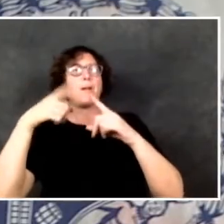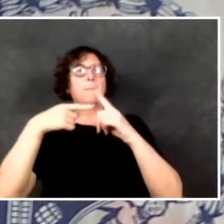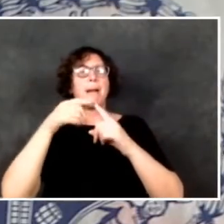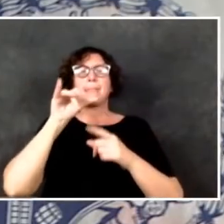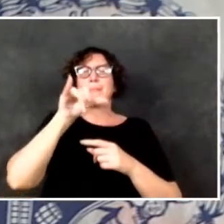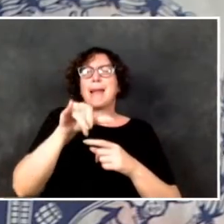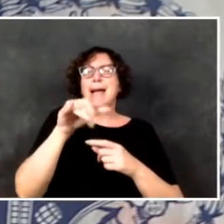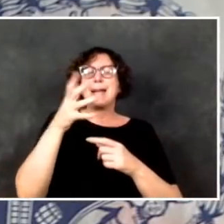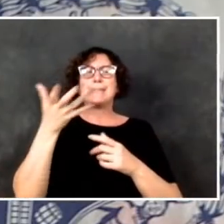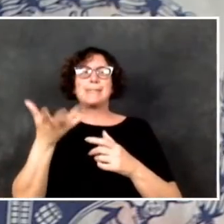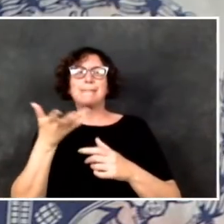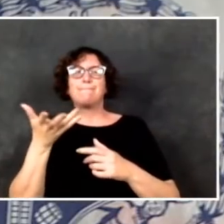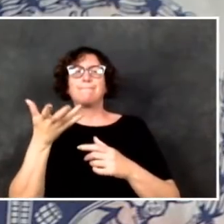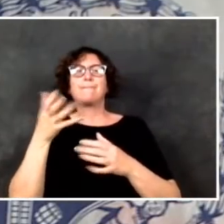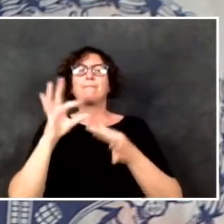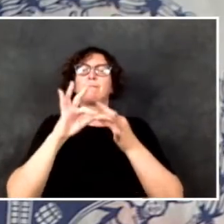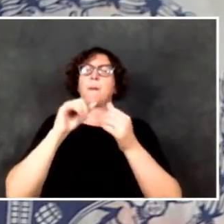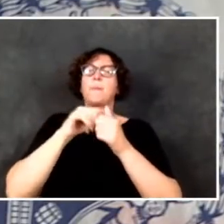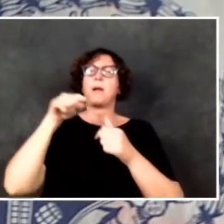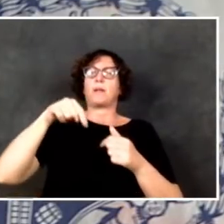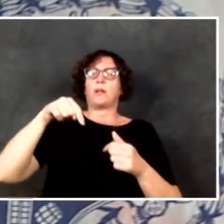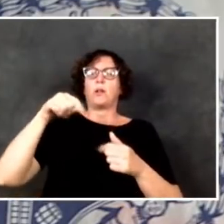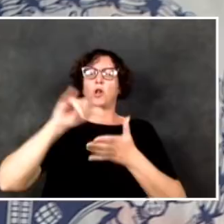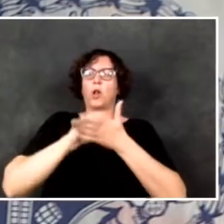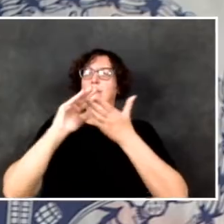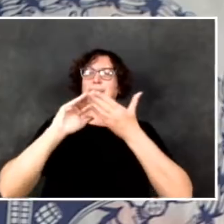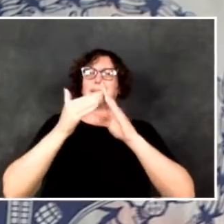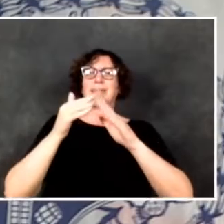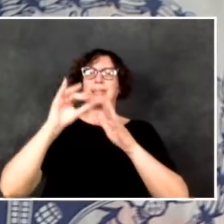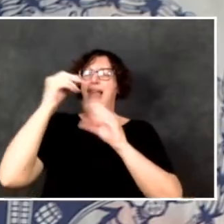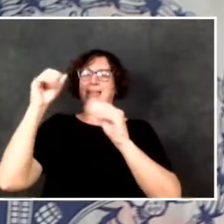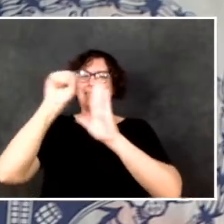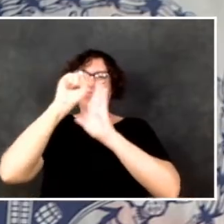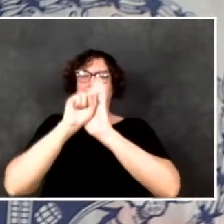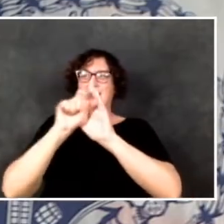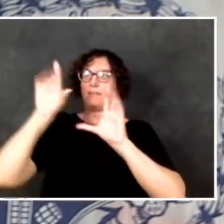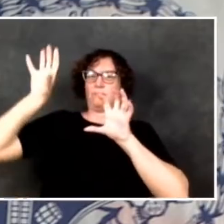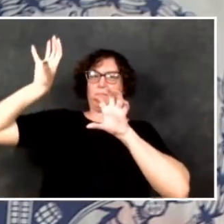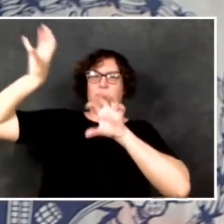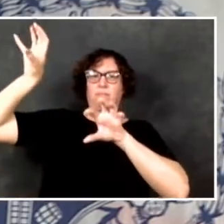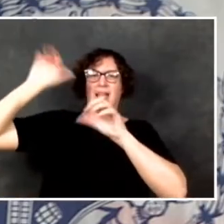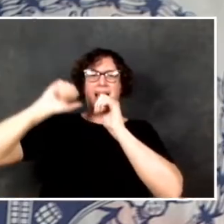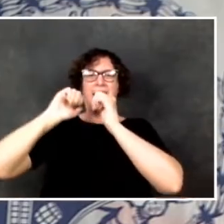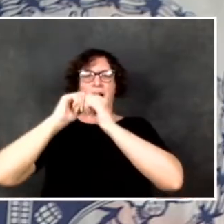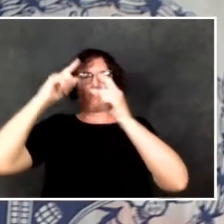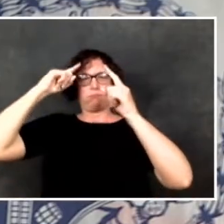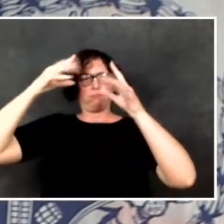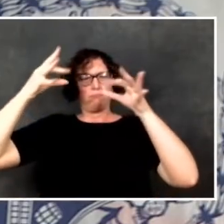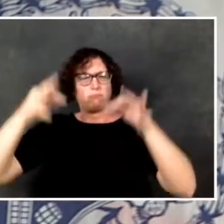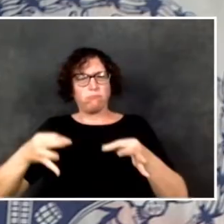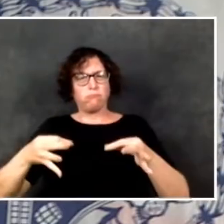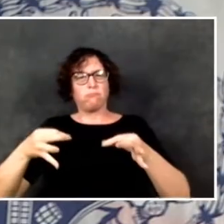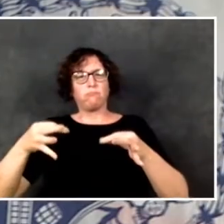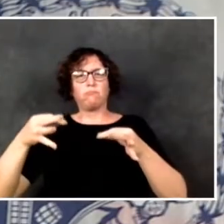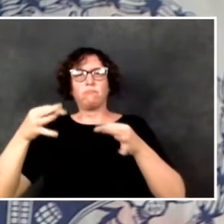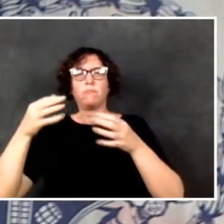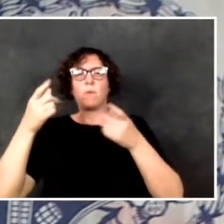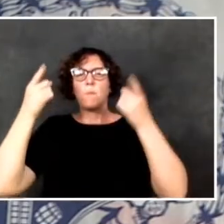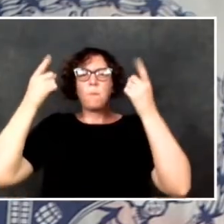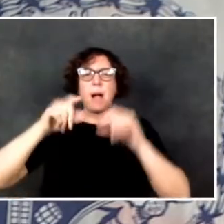often find themselves in, can you just explain what happened with the closing schools, when the governor was